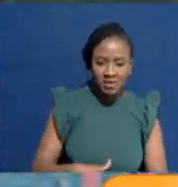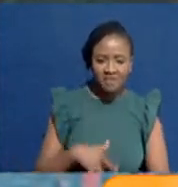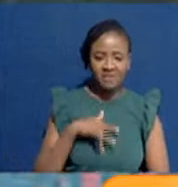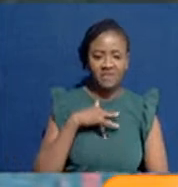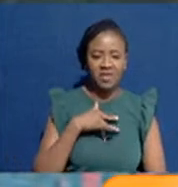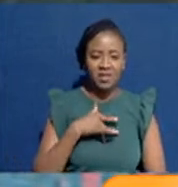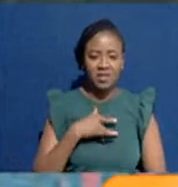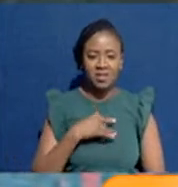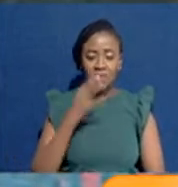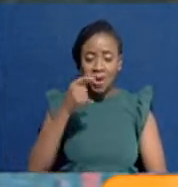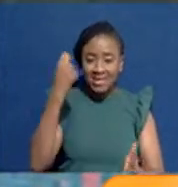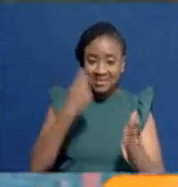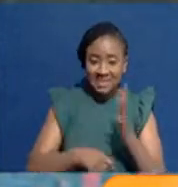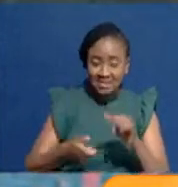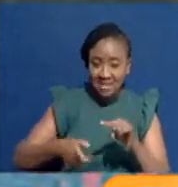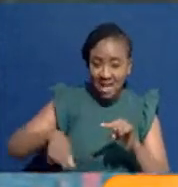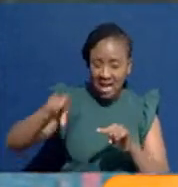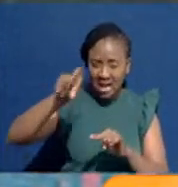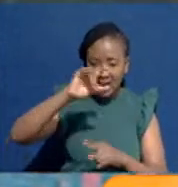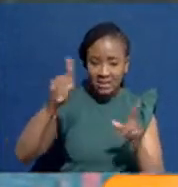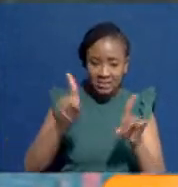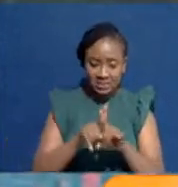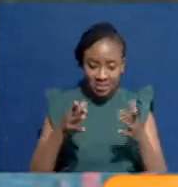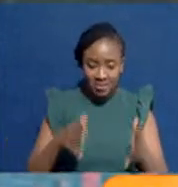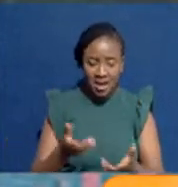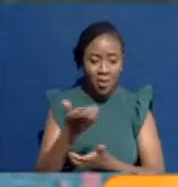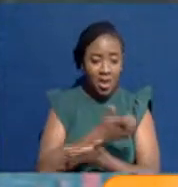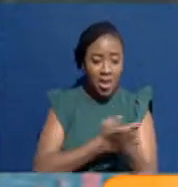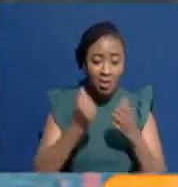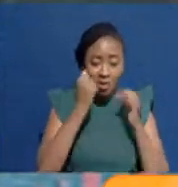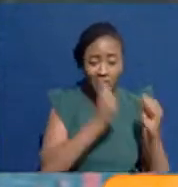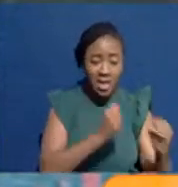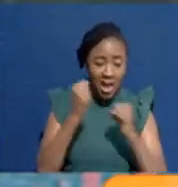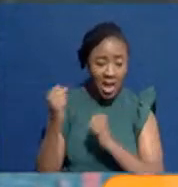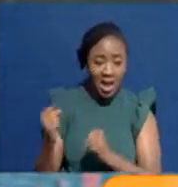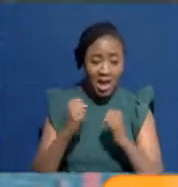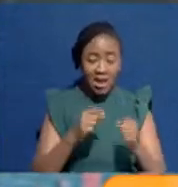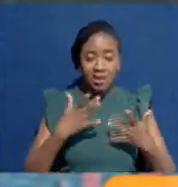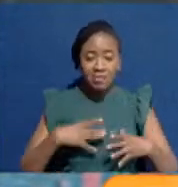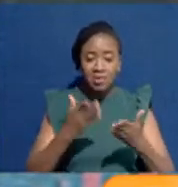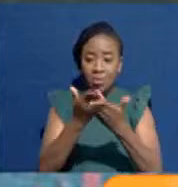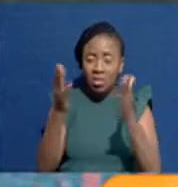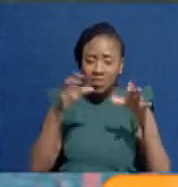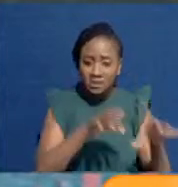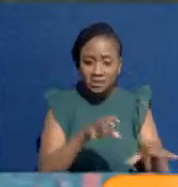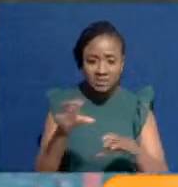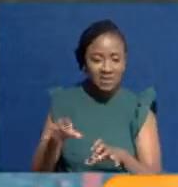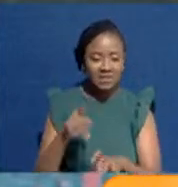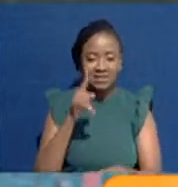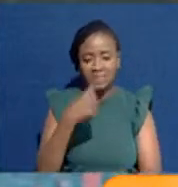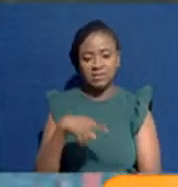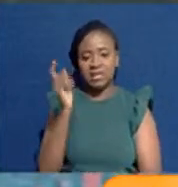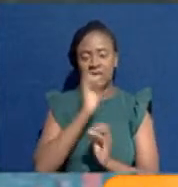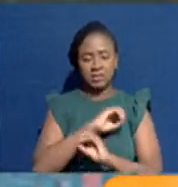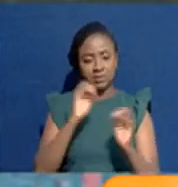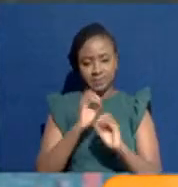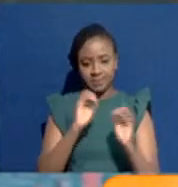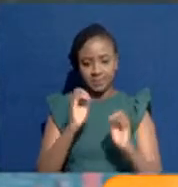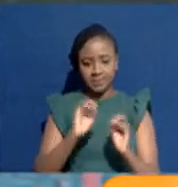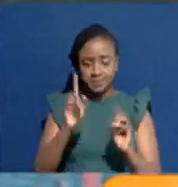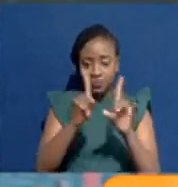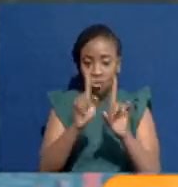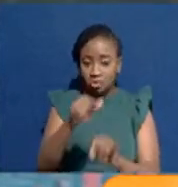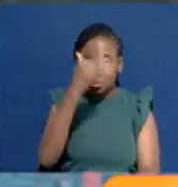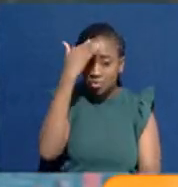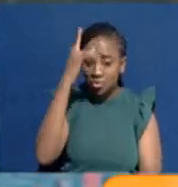in raising taxes at a time like this, mm-hmm. when the economy is doing very badly and when people are suffering, is not the right thing. Now, you know, when you listen